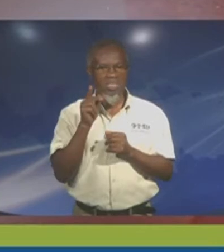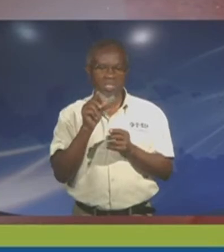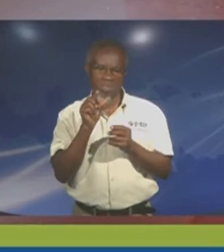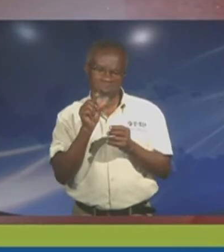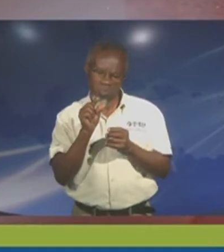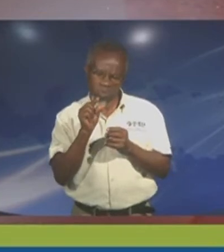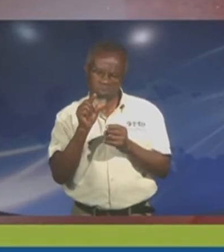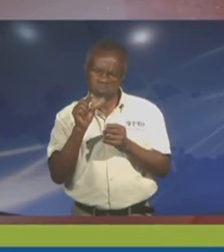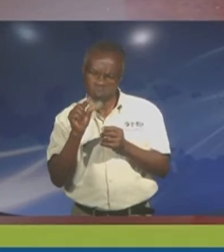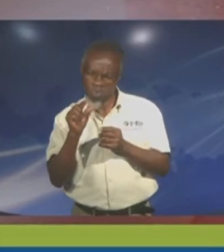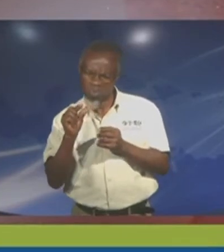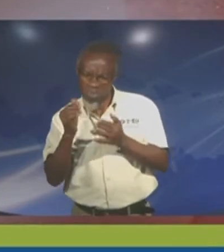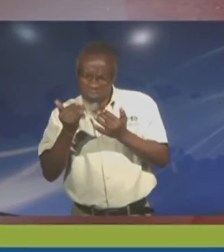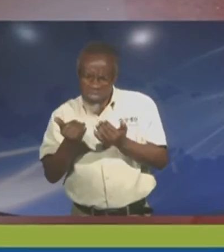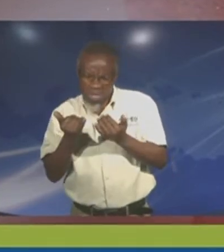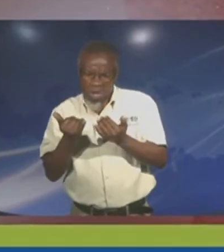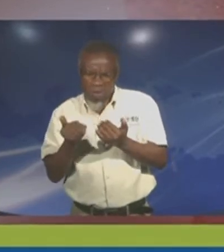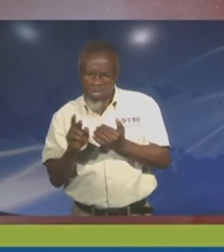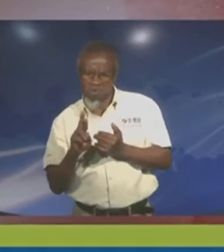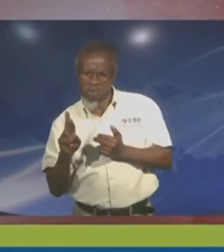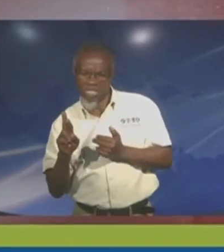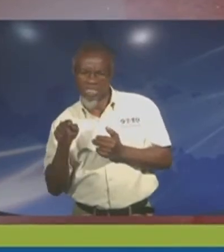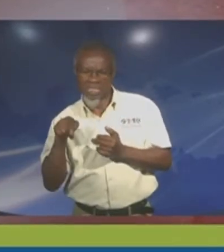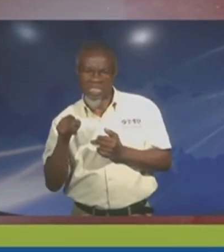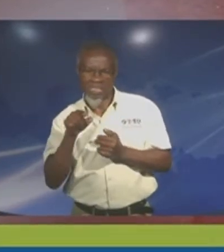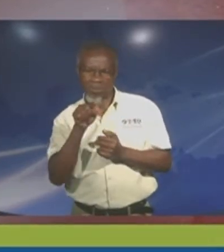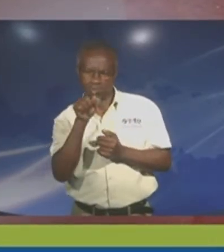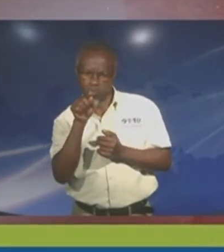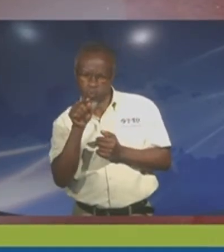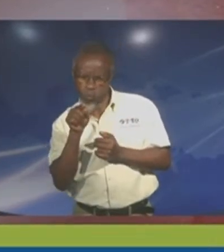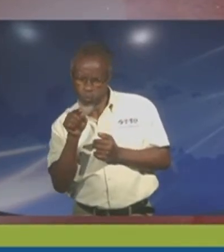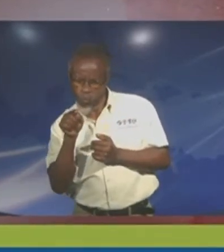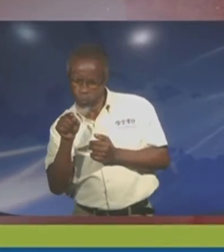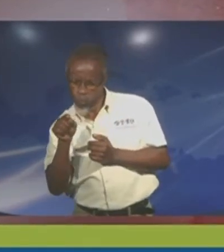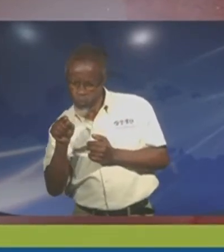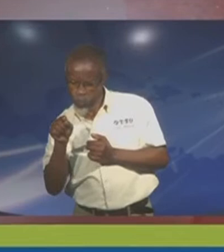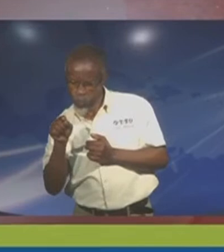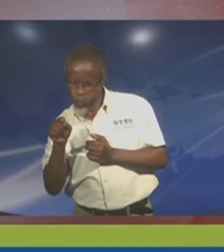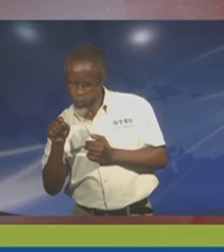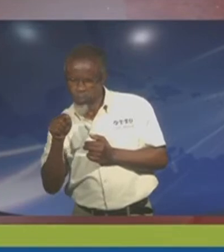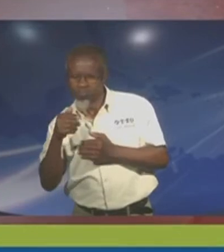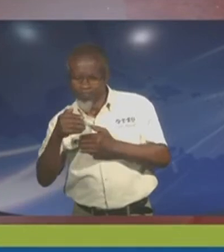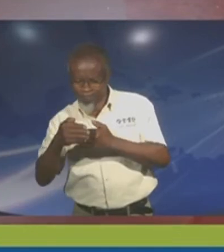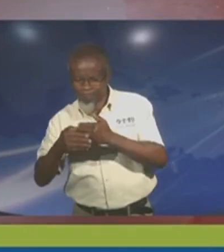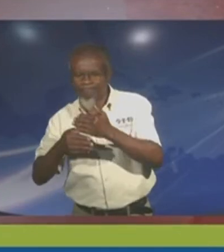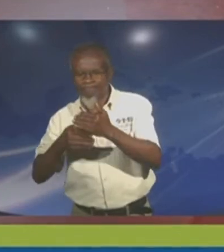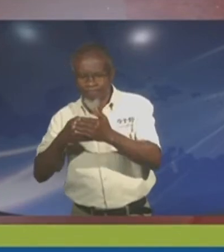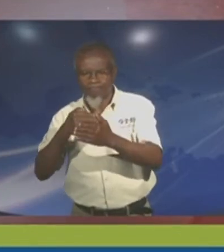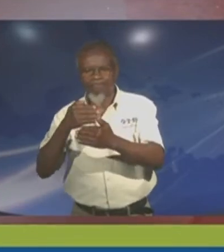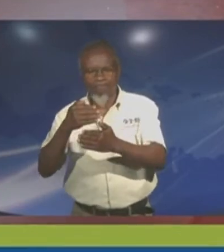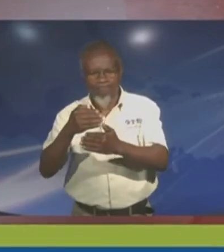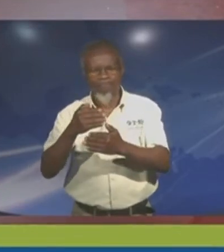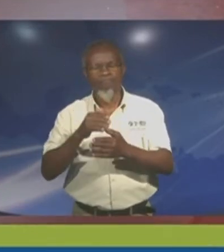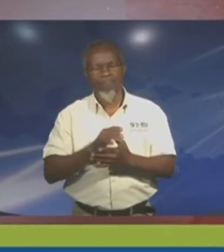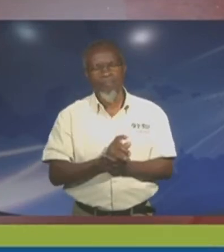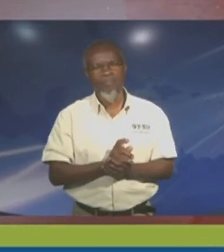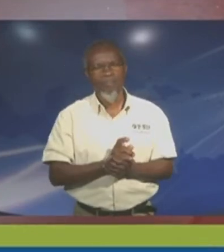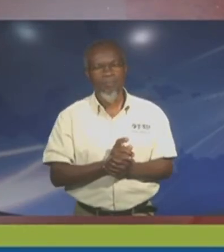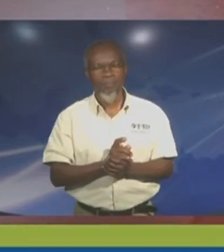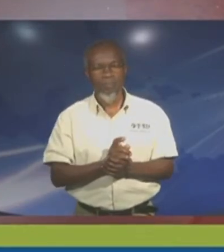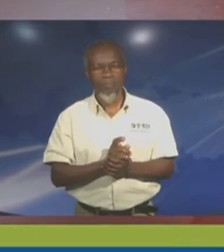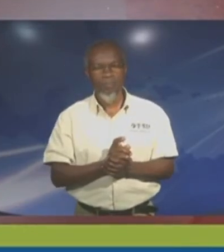smaller numbers, progressively shorter bars, corresponding to that decreasing rolling average to which Dr. Richards would have referred,